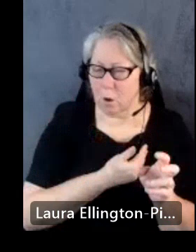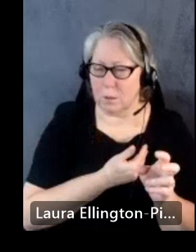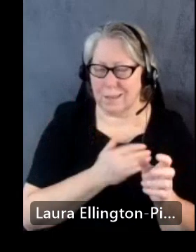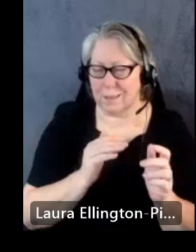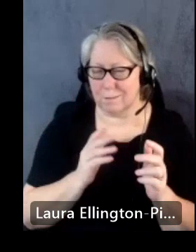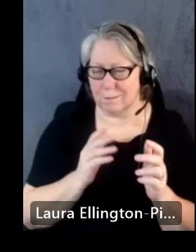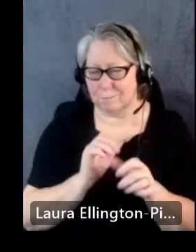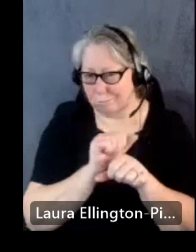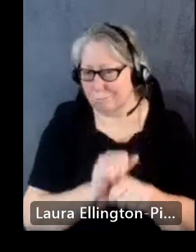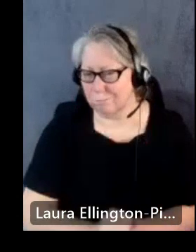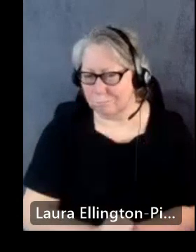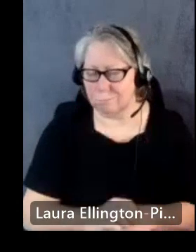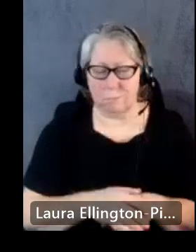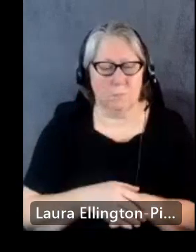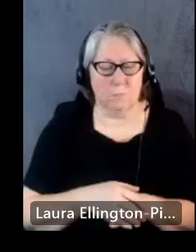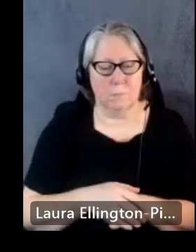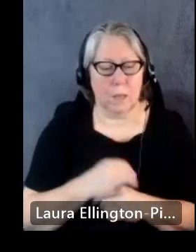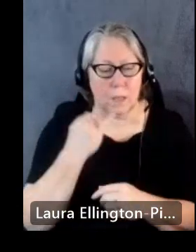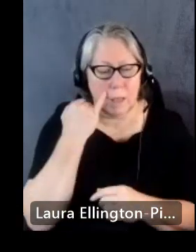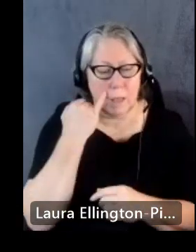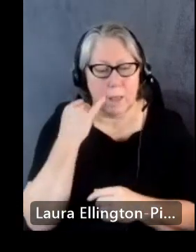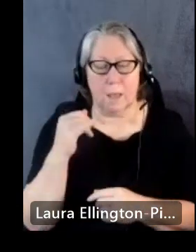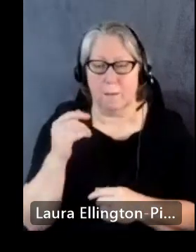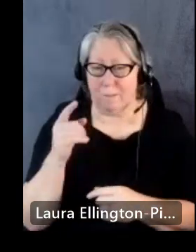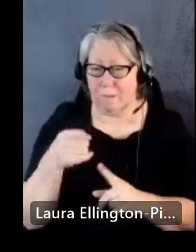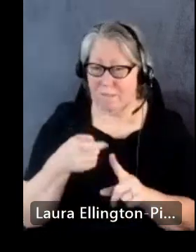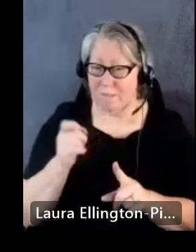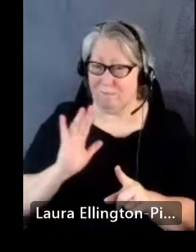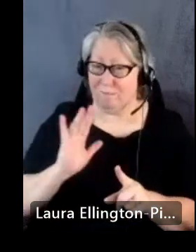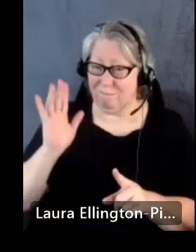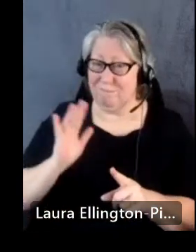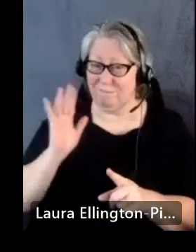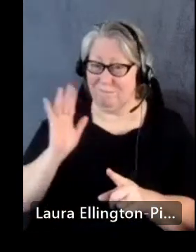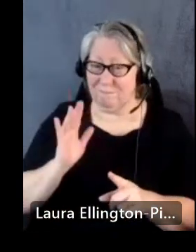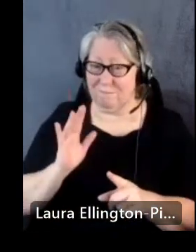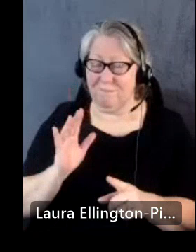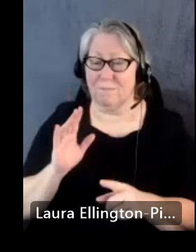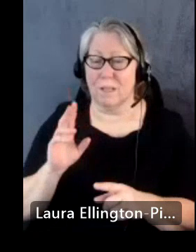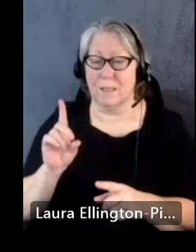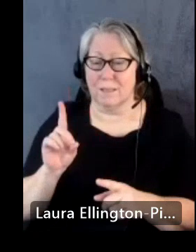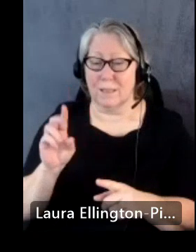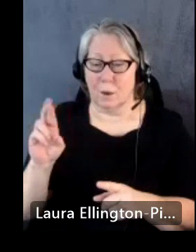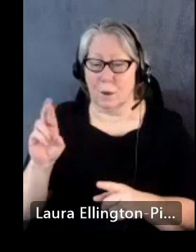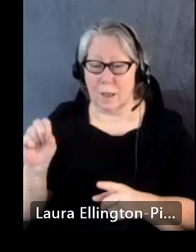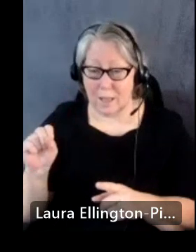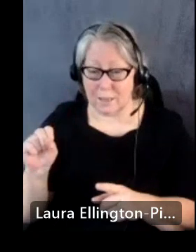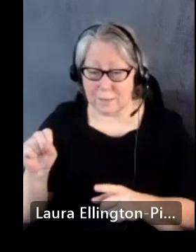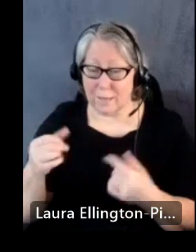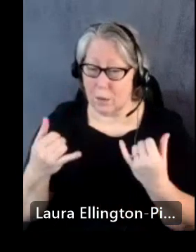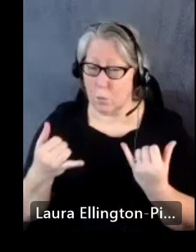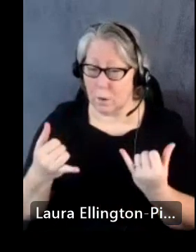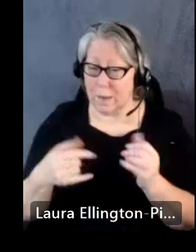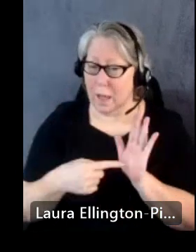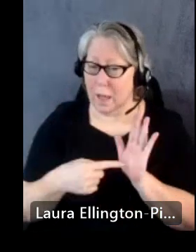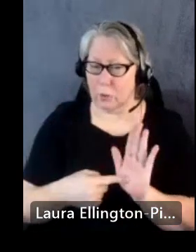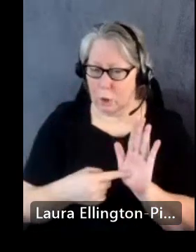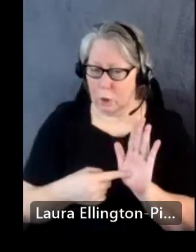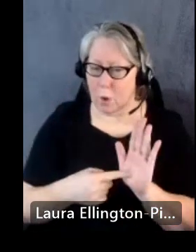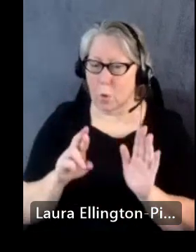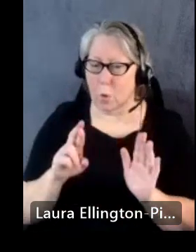just if you're around from the old times in BRS, we now display revenue lines on the